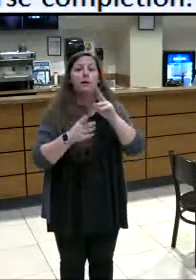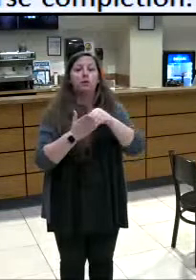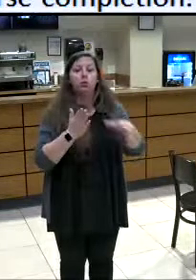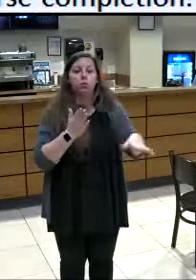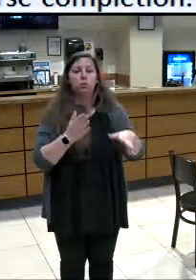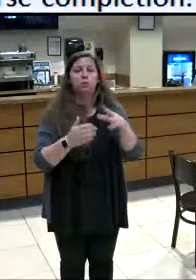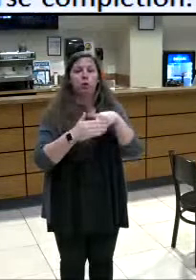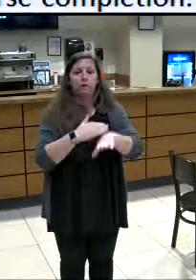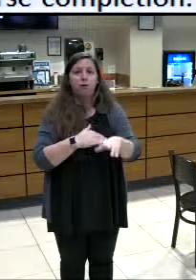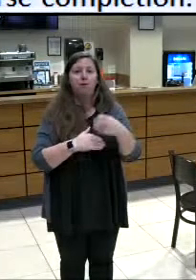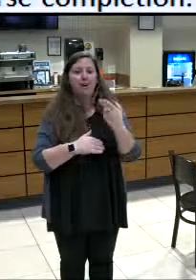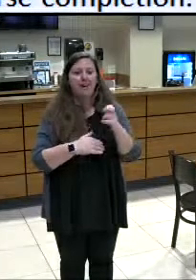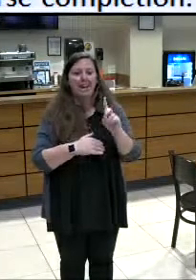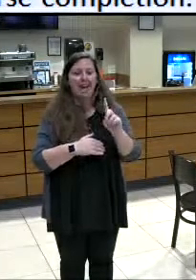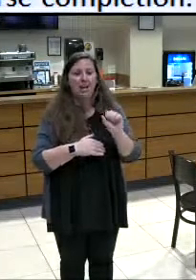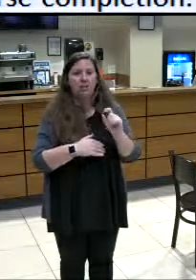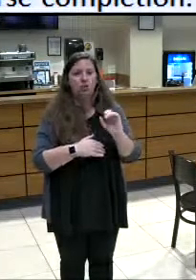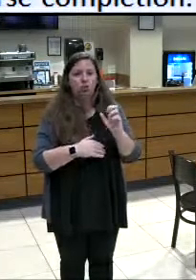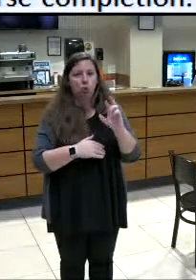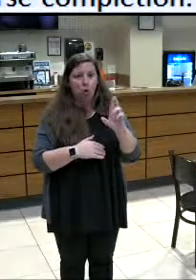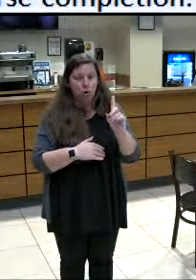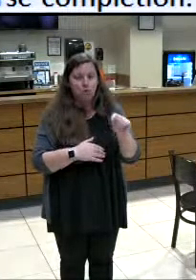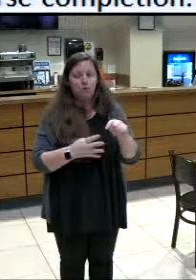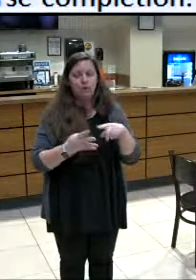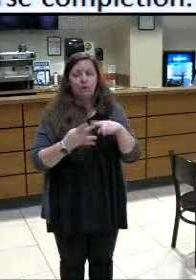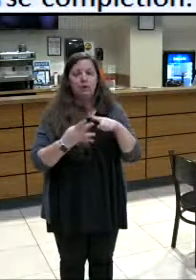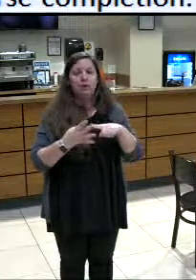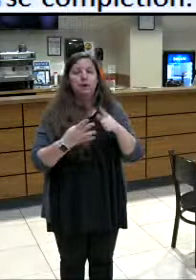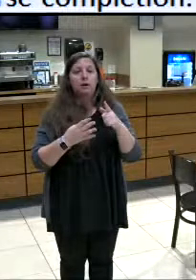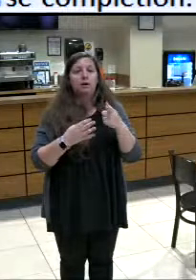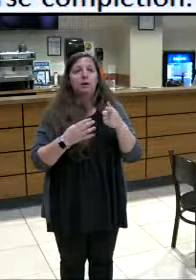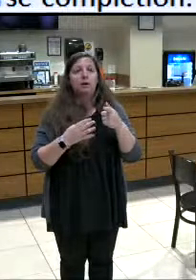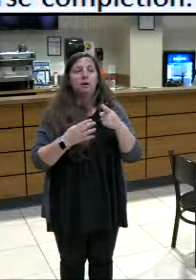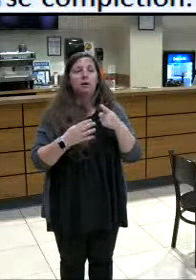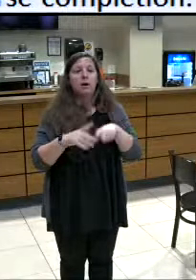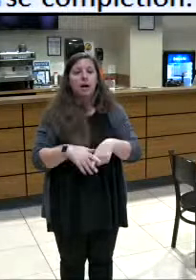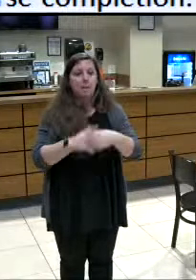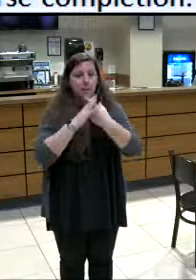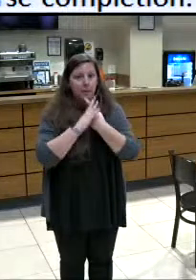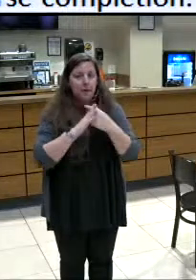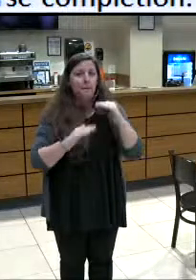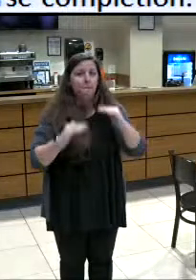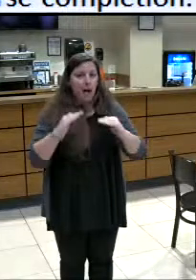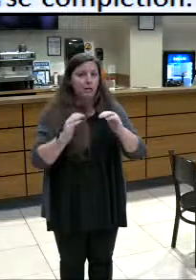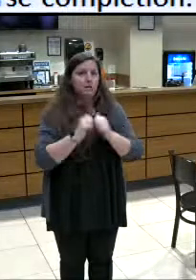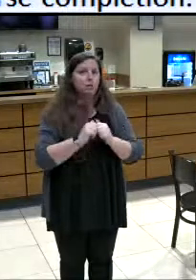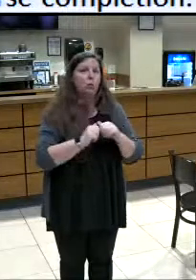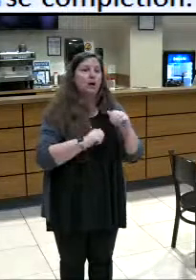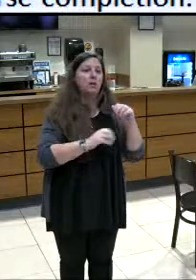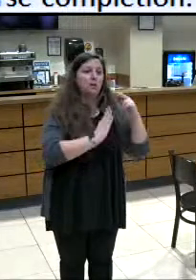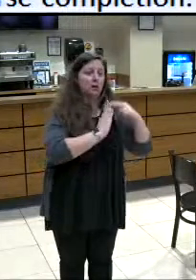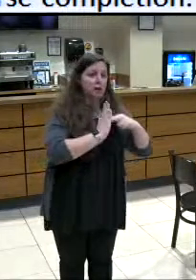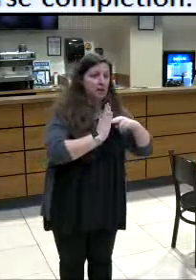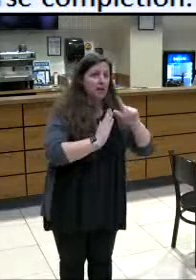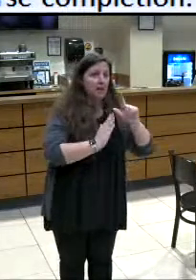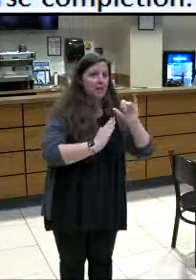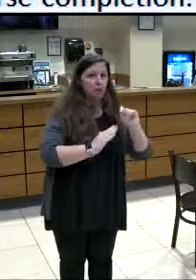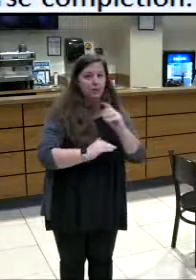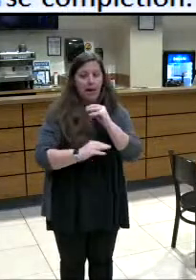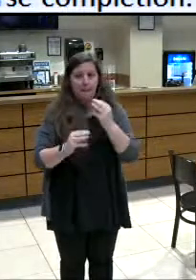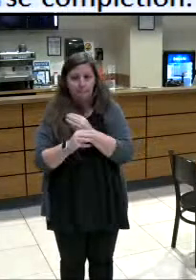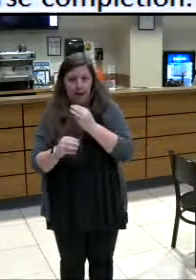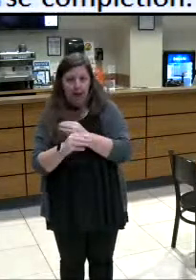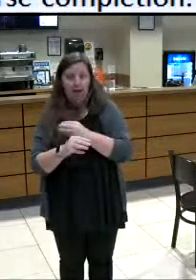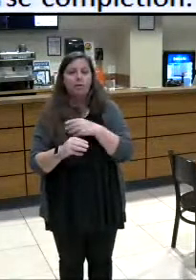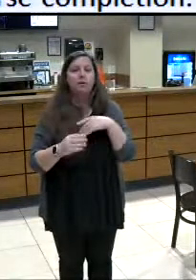learning, implement balanced literacy and mathematics instructional blocks with fidelity, provide high quality standards-based